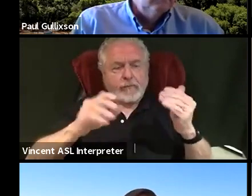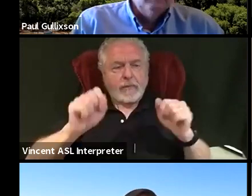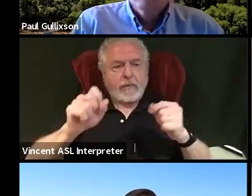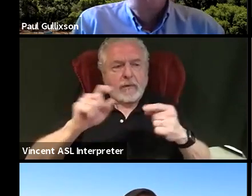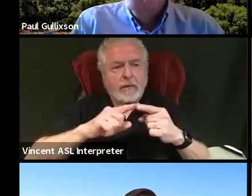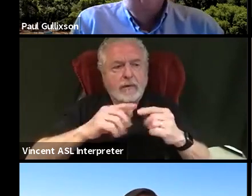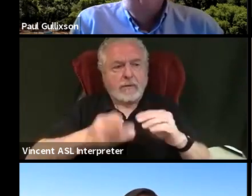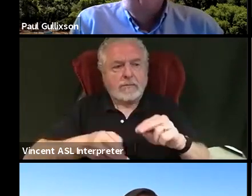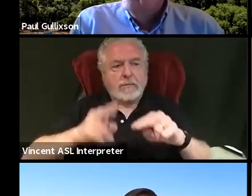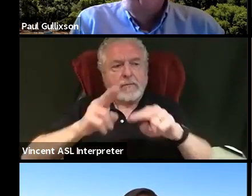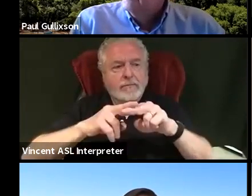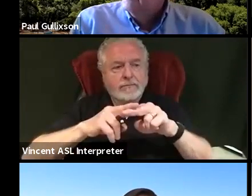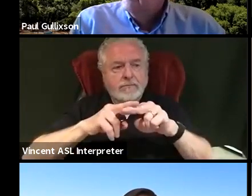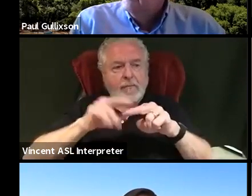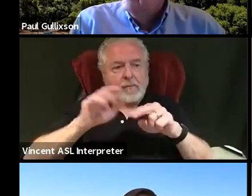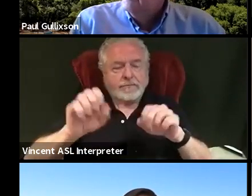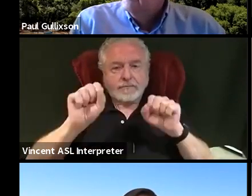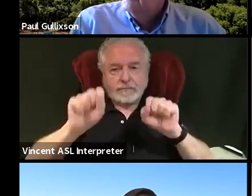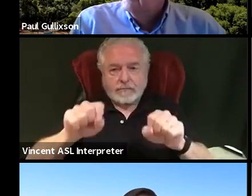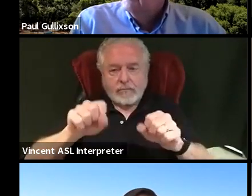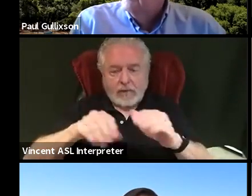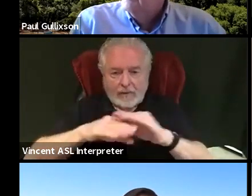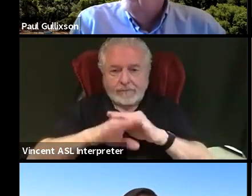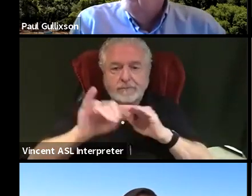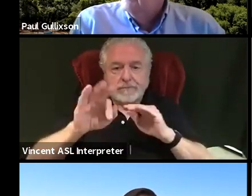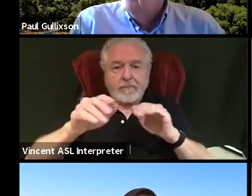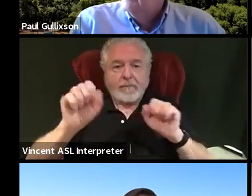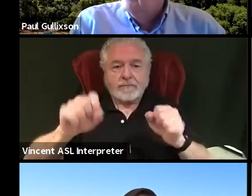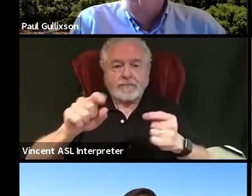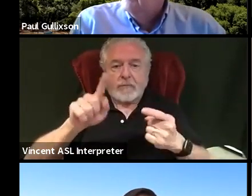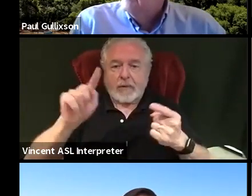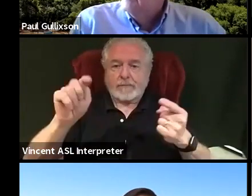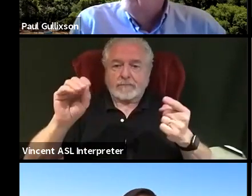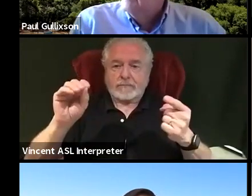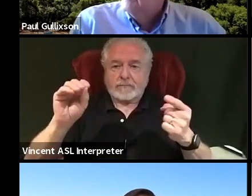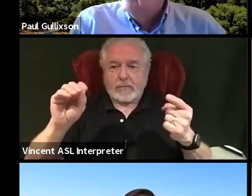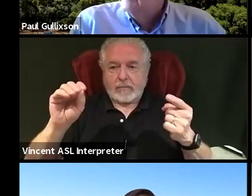to increase their capacity if they are able to